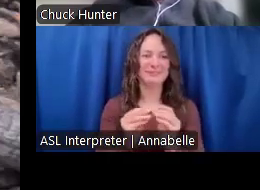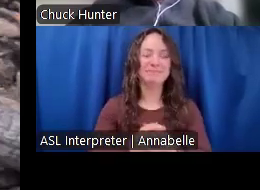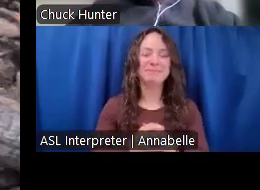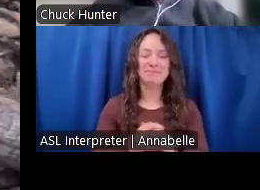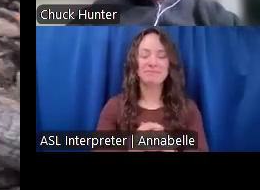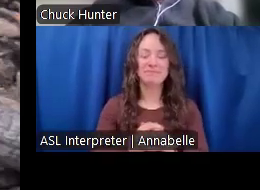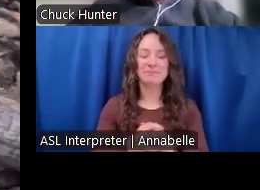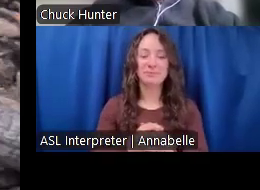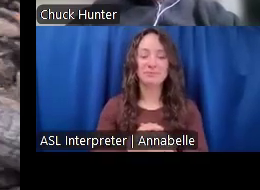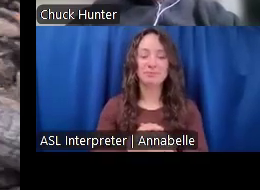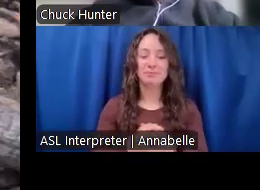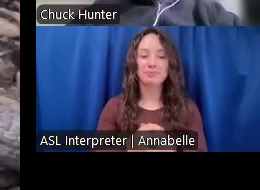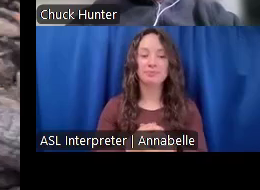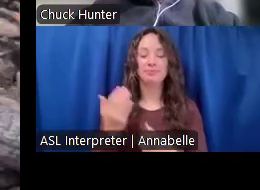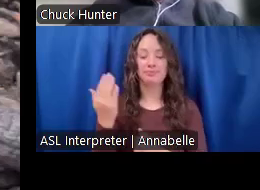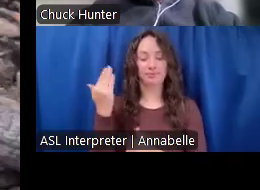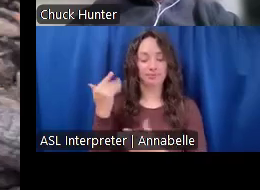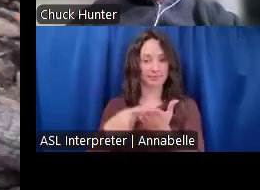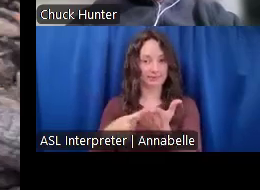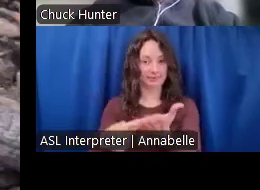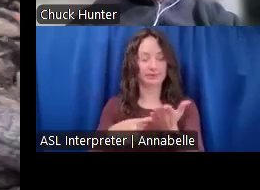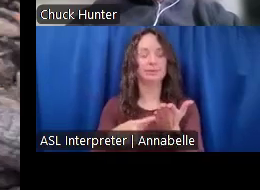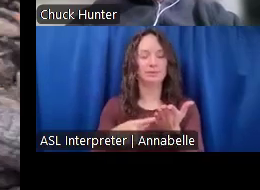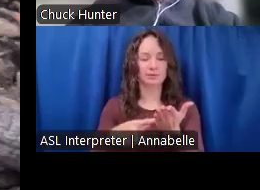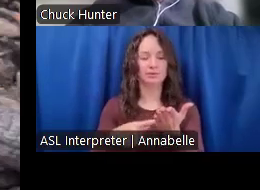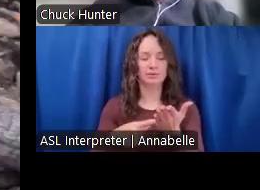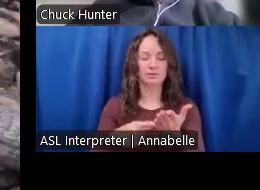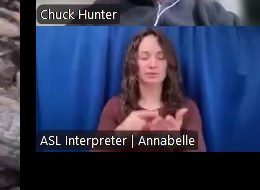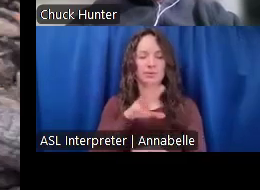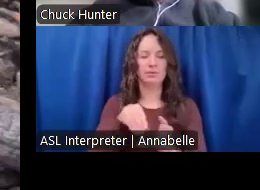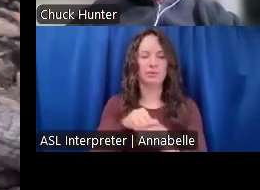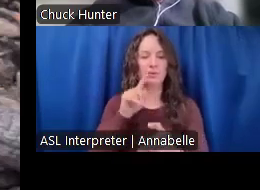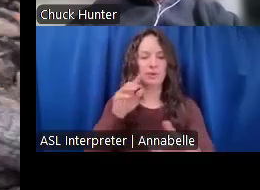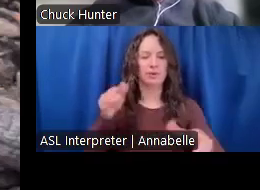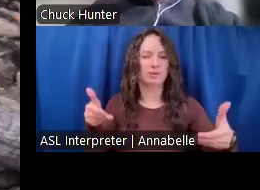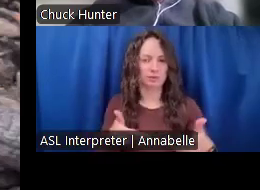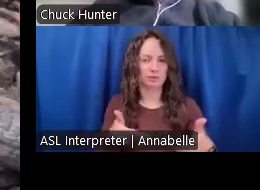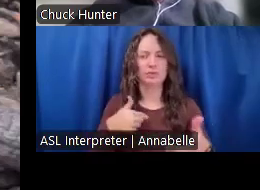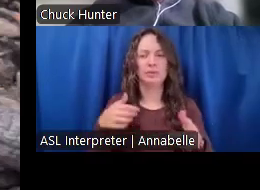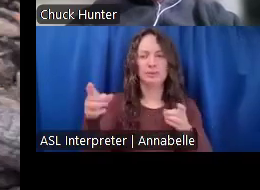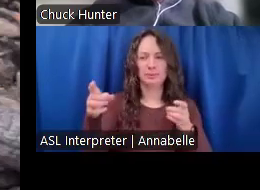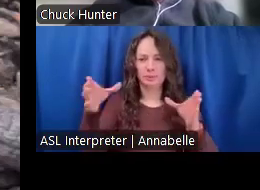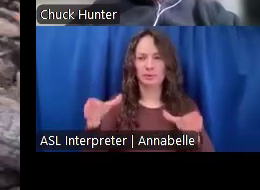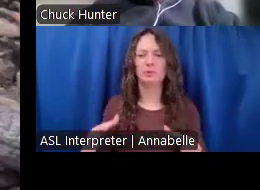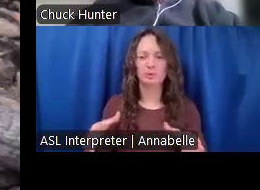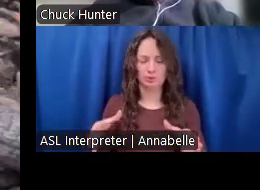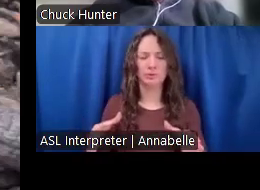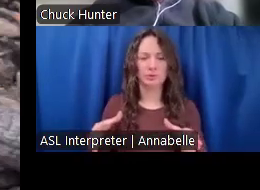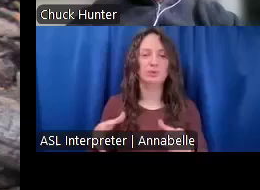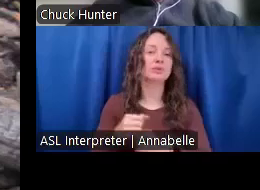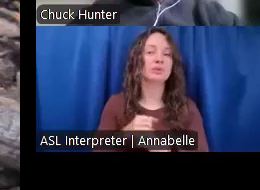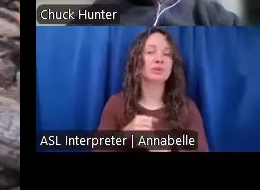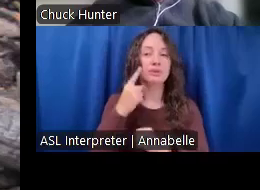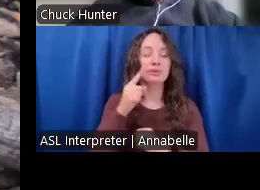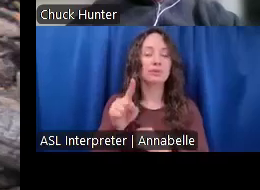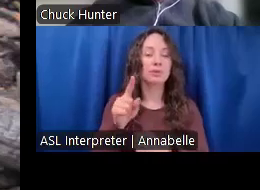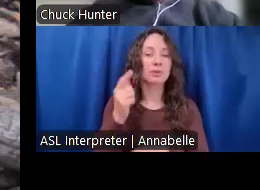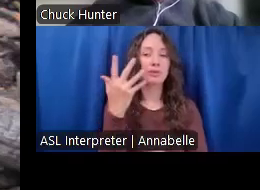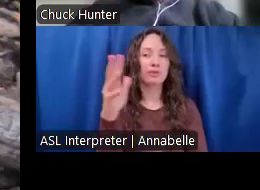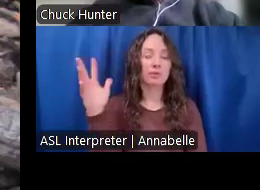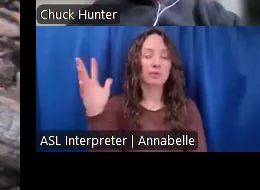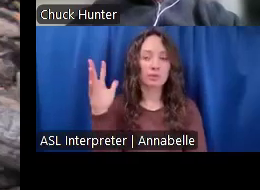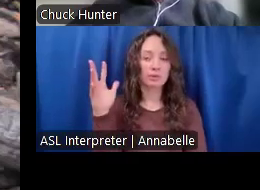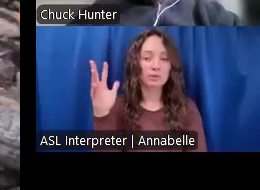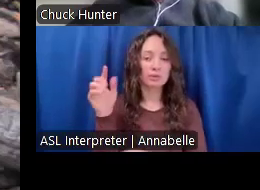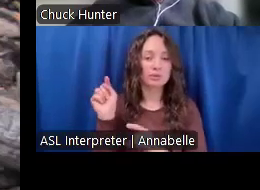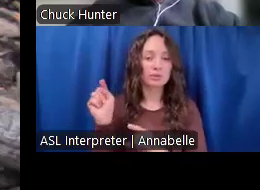As was discussed as part of our introduction, so I'm the director of the forestry program here at the University of Vermont. And one of the things they asked us to bring up is what got us